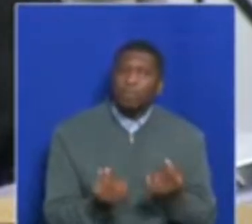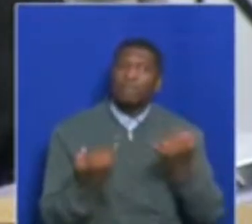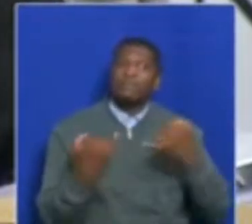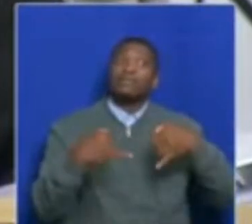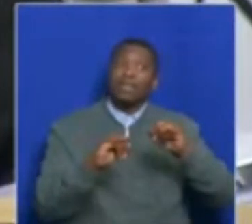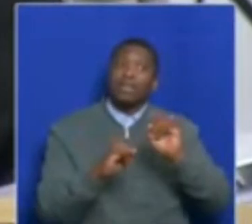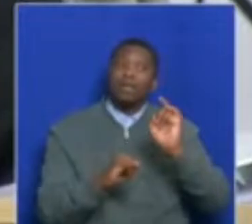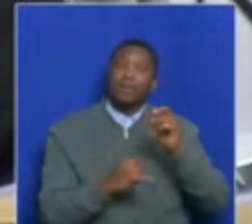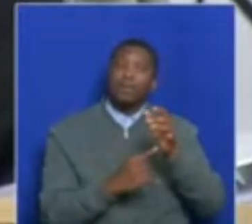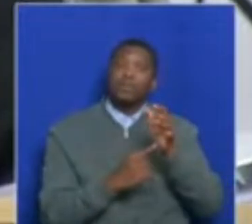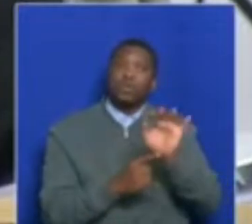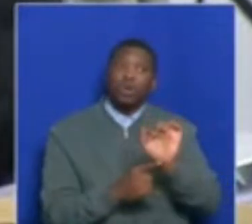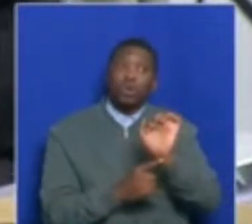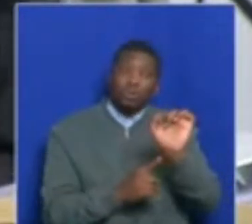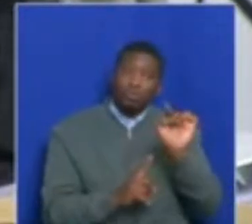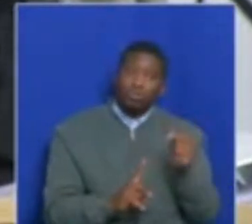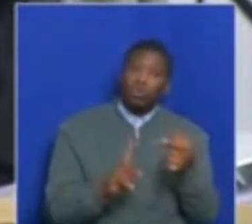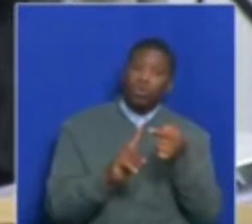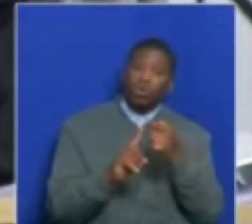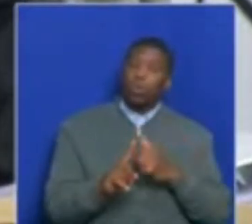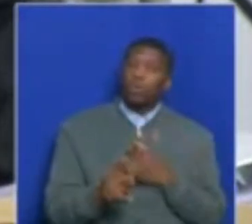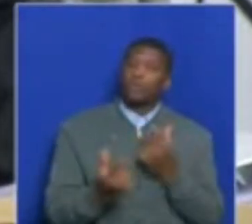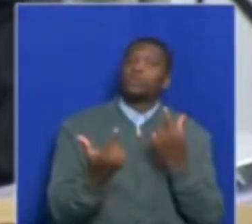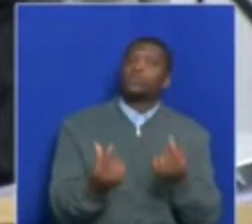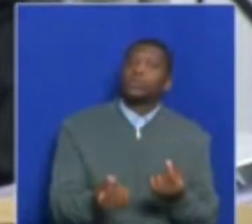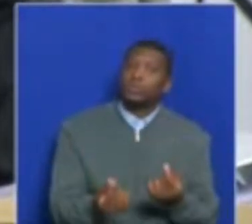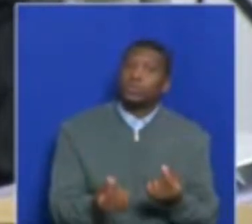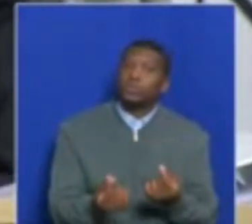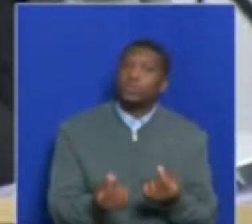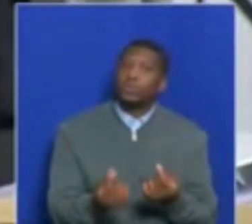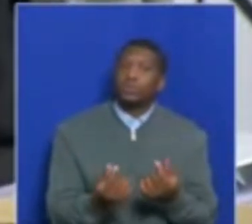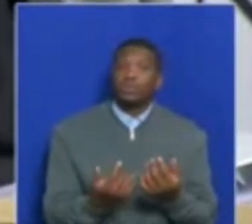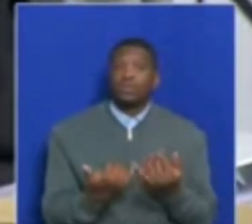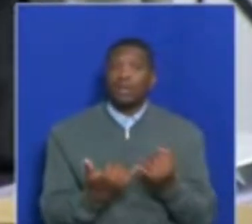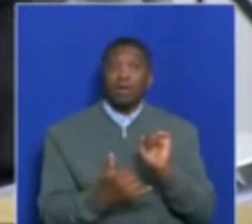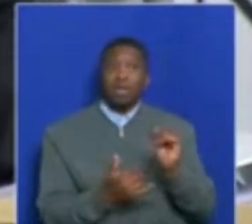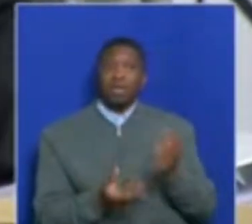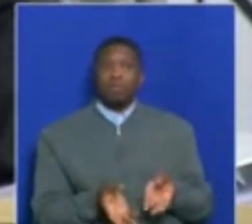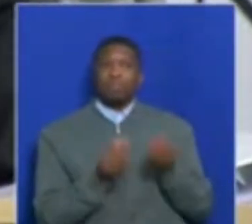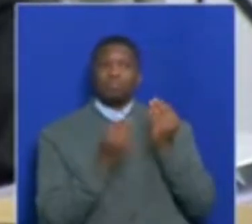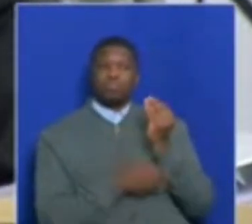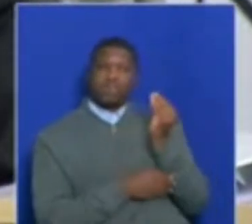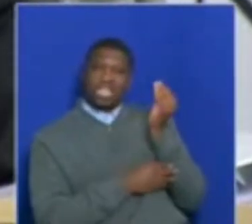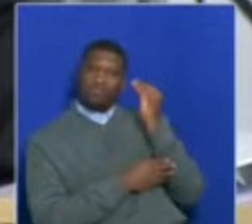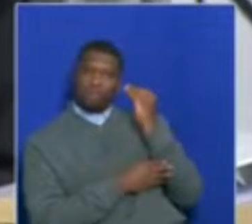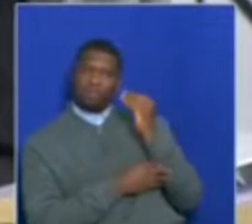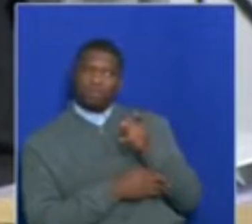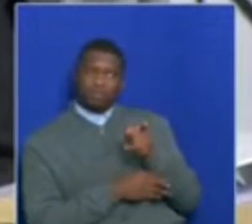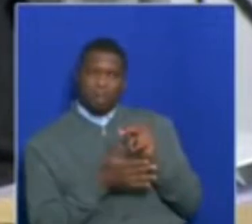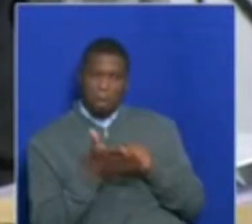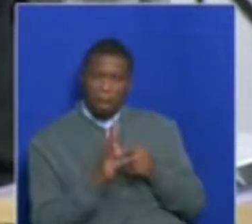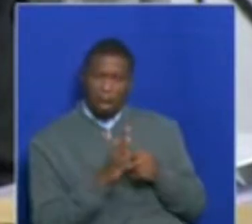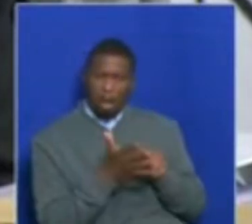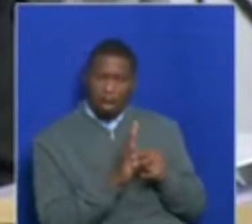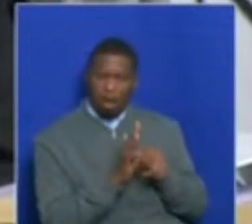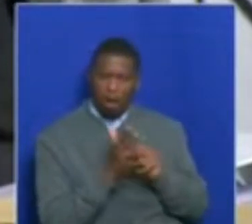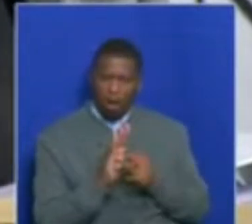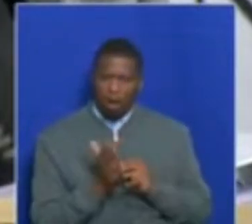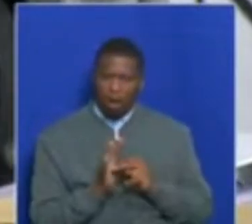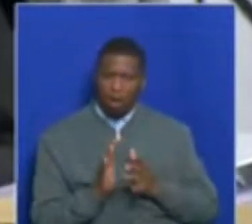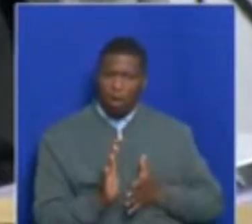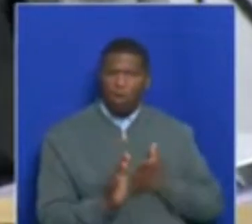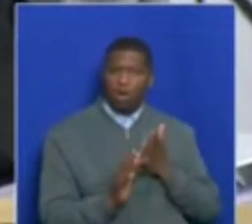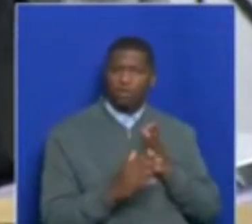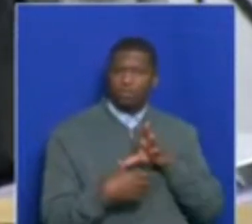planning to do it. Now, they received information that he was planning to commit cash in transit